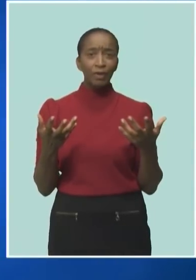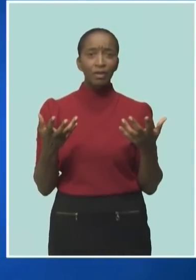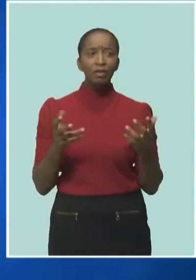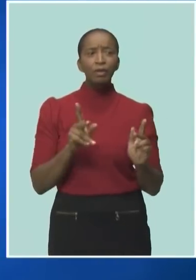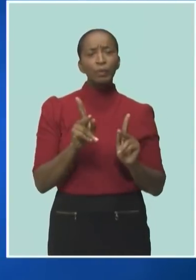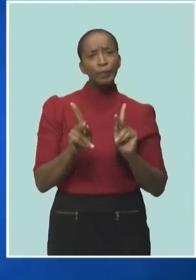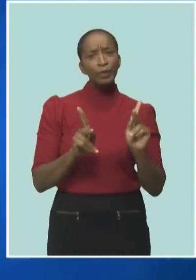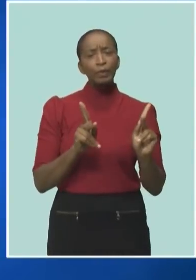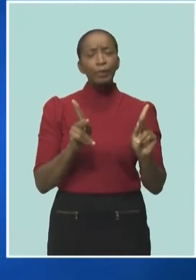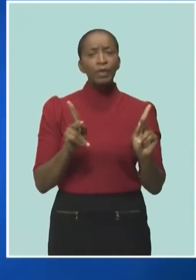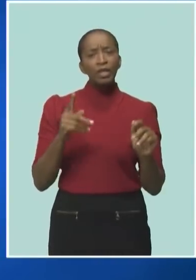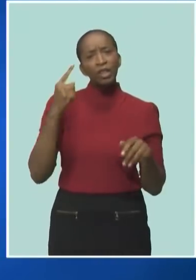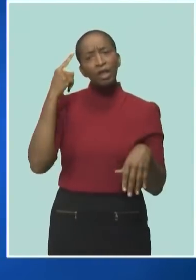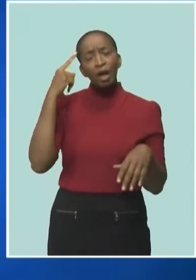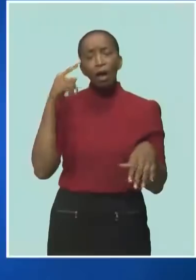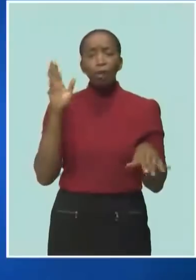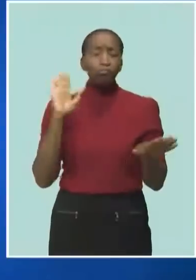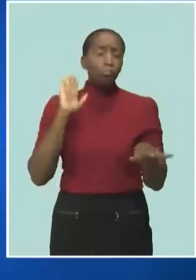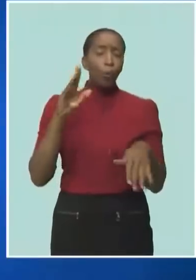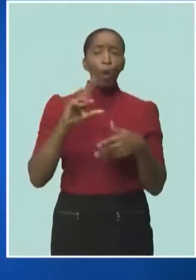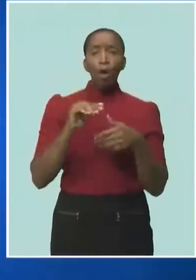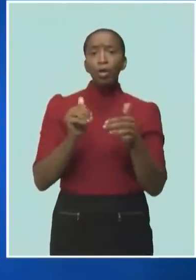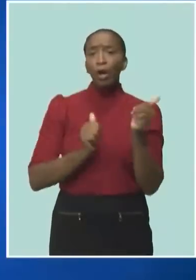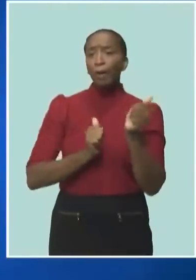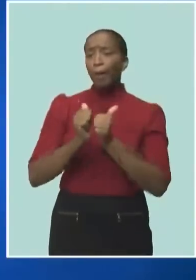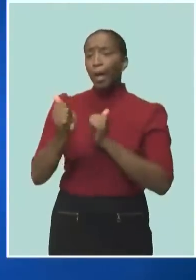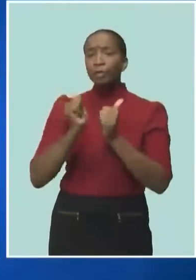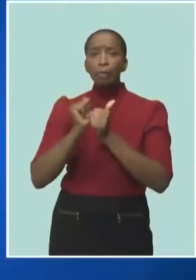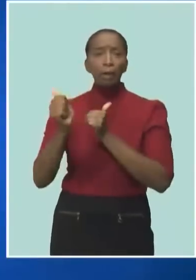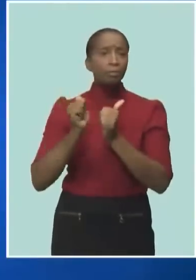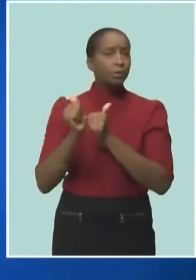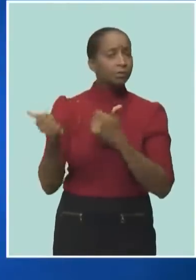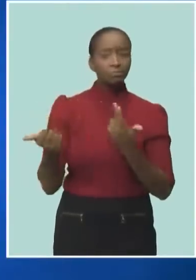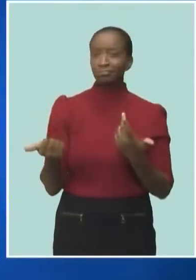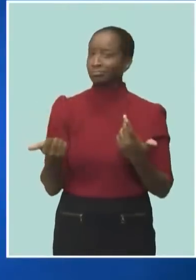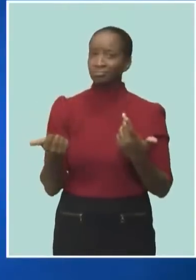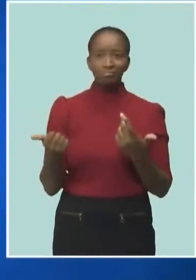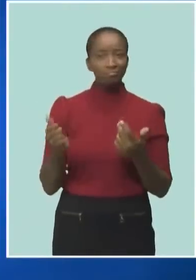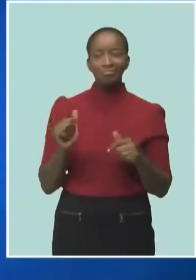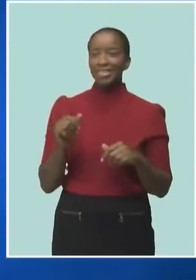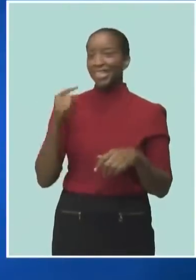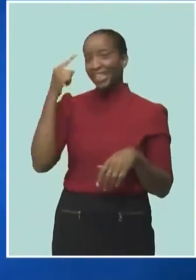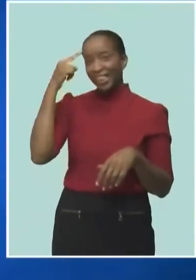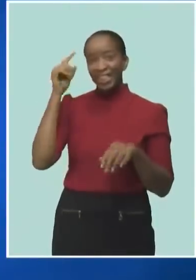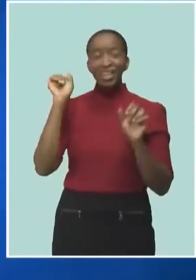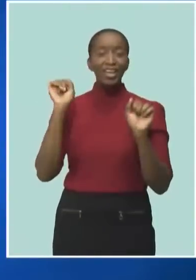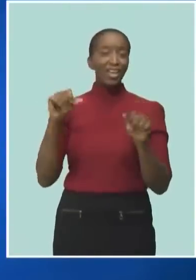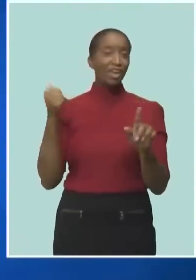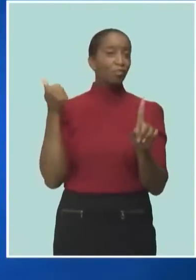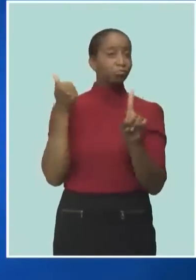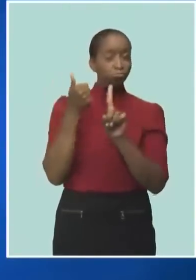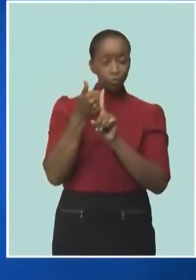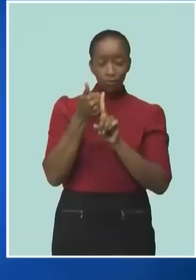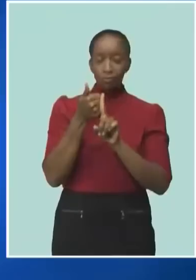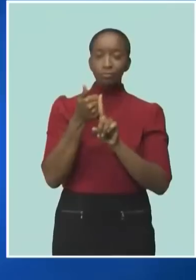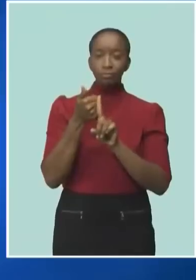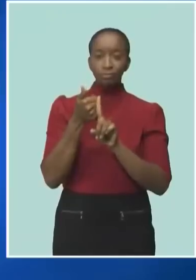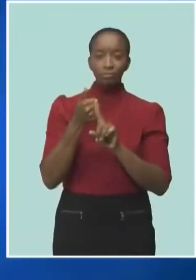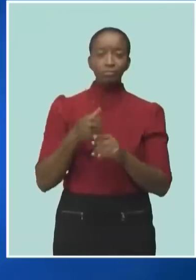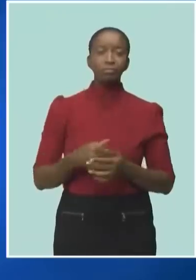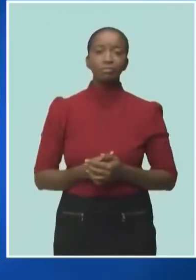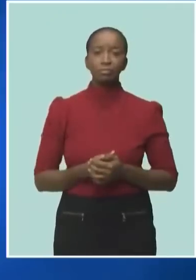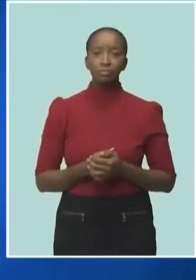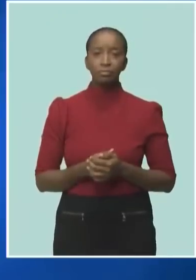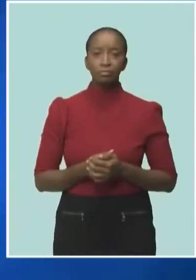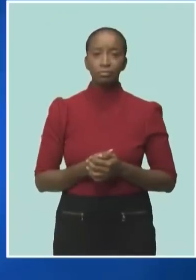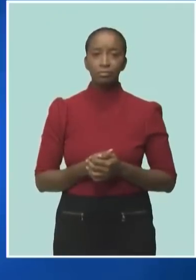take the hurricane season seriously. The 2024 hurricane season started on June 1st and will end on November 30th.